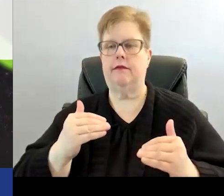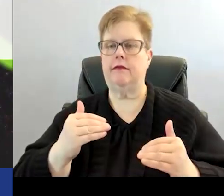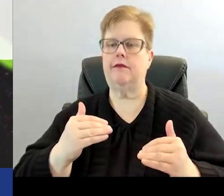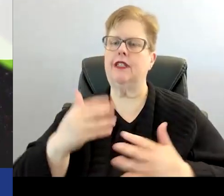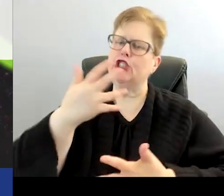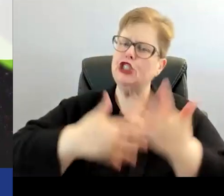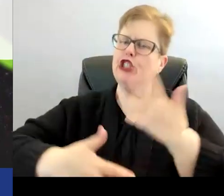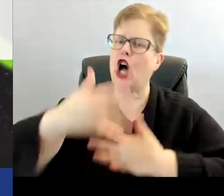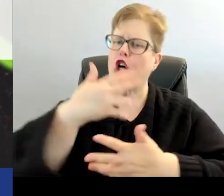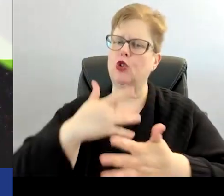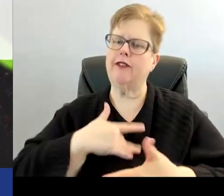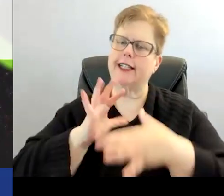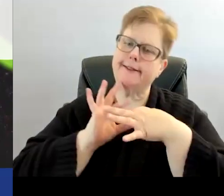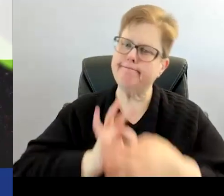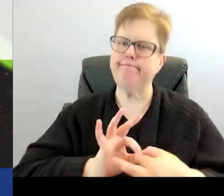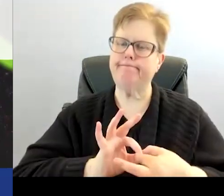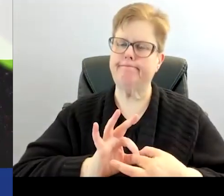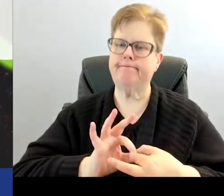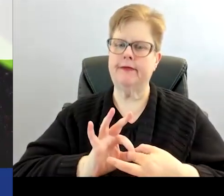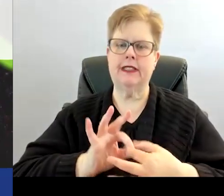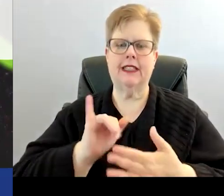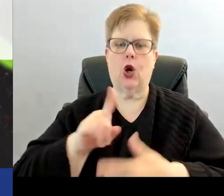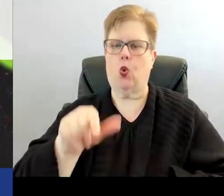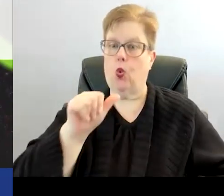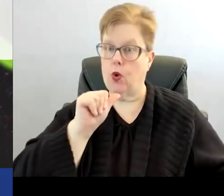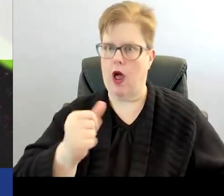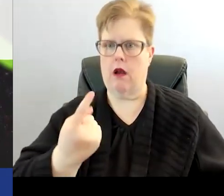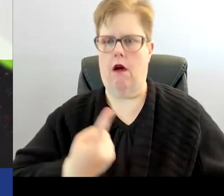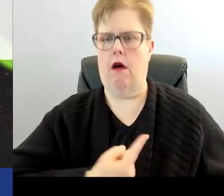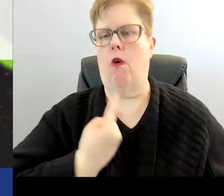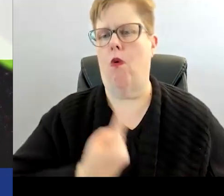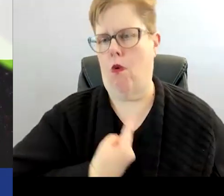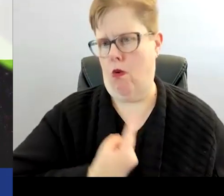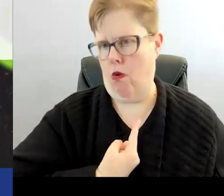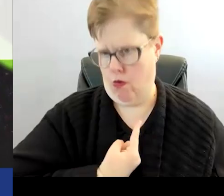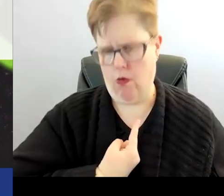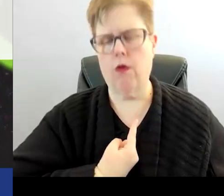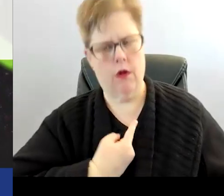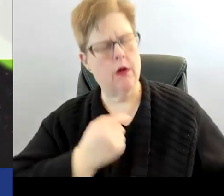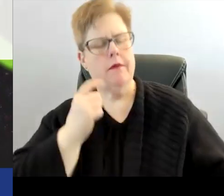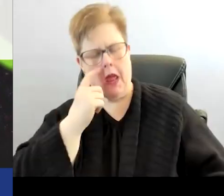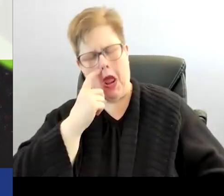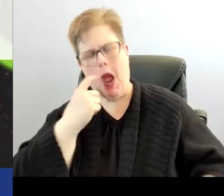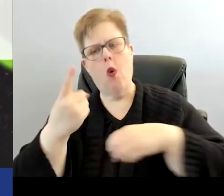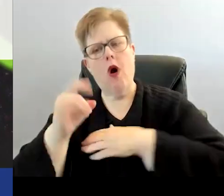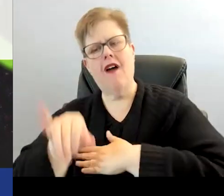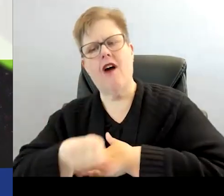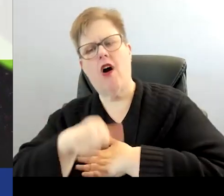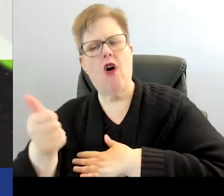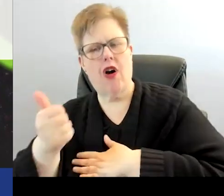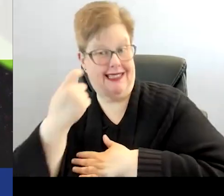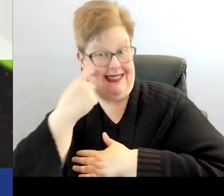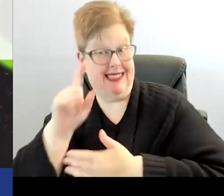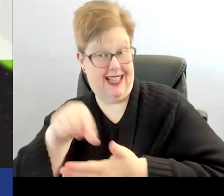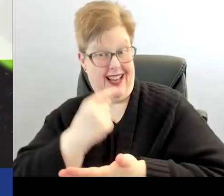it's social belonging. It's this idea that you aren't the only one. And one of the other recent